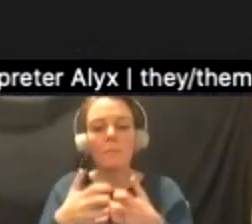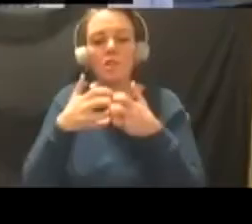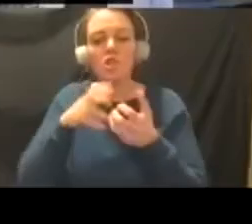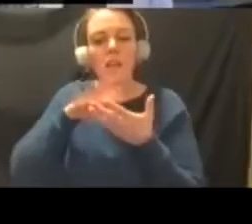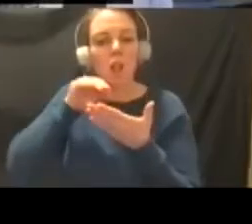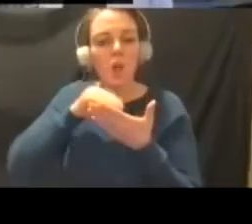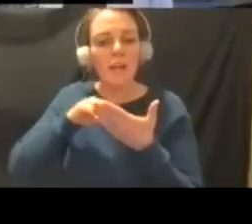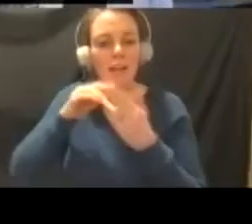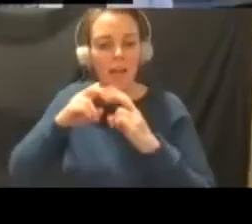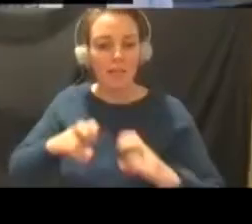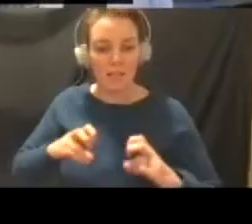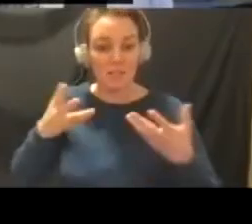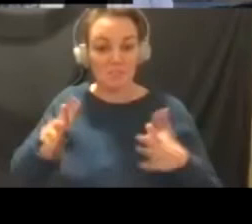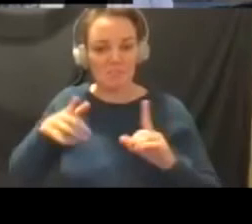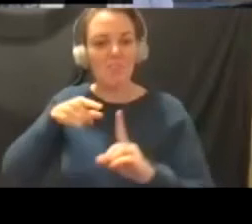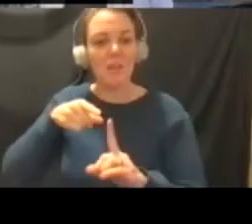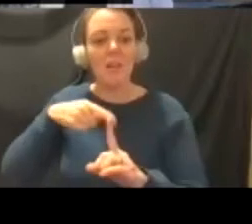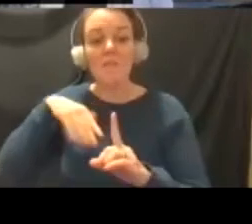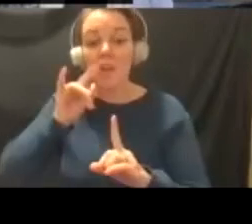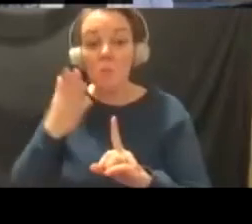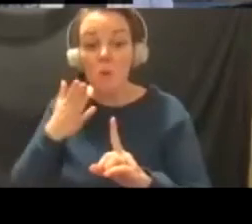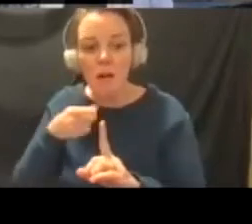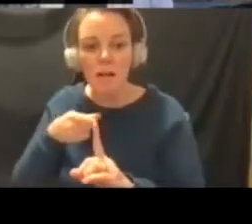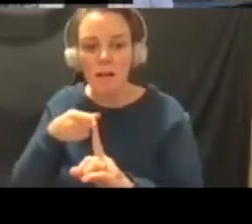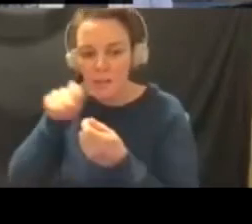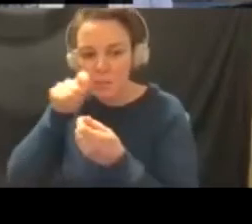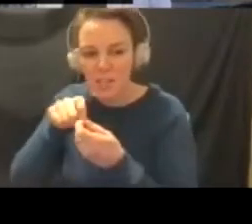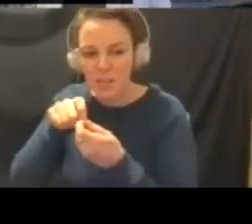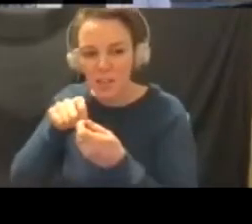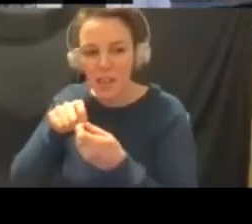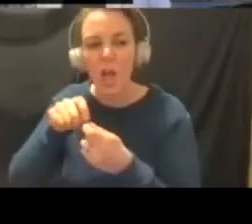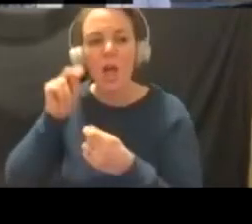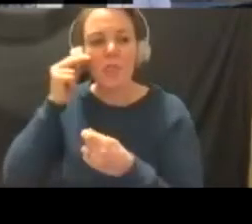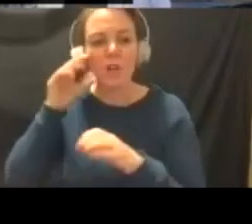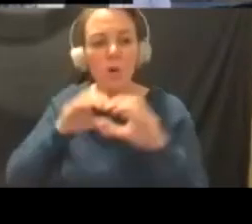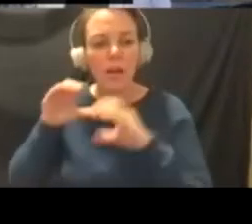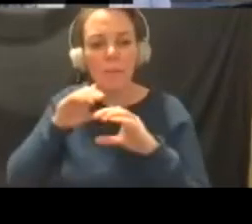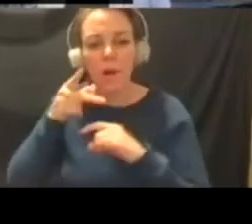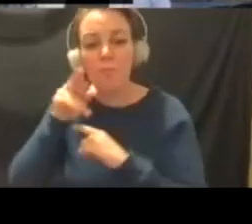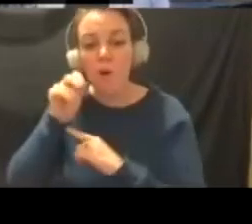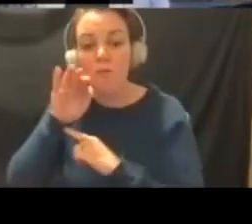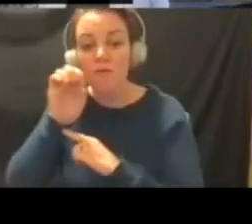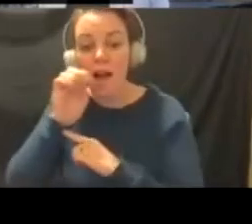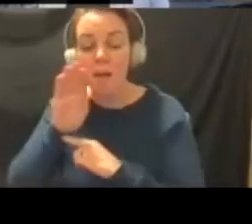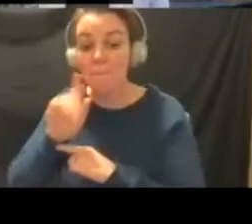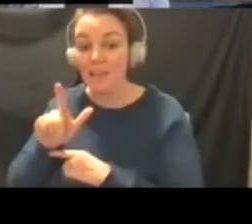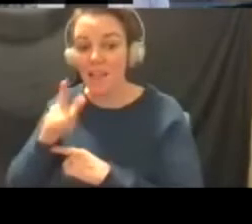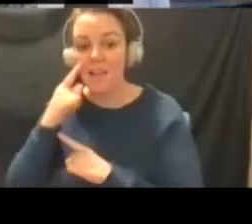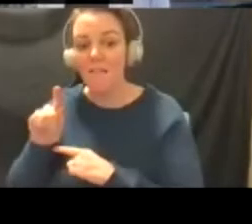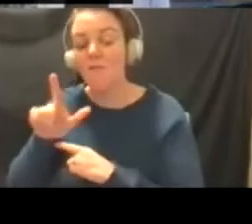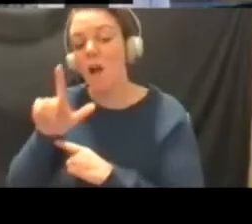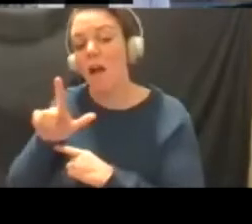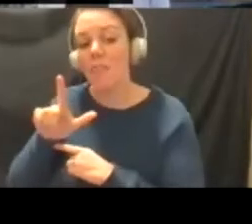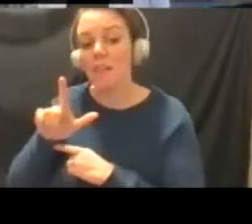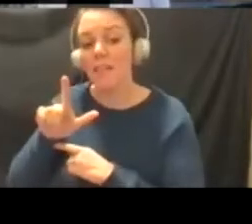analysis. And what we found is that in particular, the neurochemical profile at baseline in the left ventrolateral